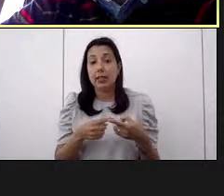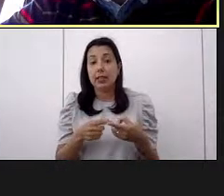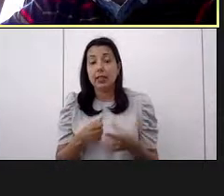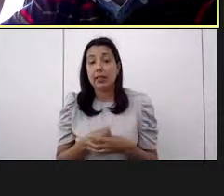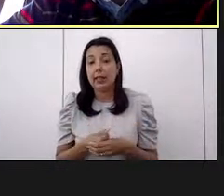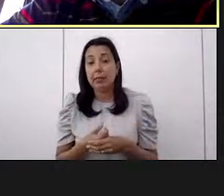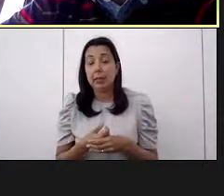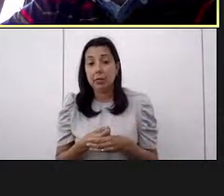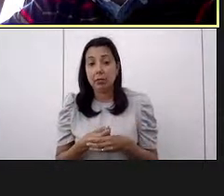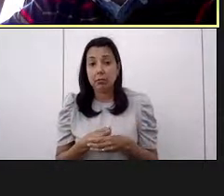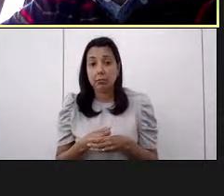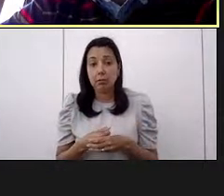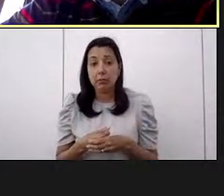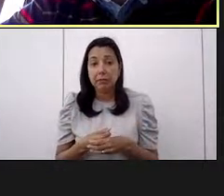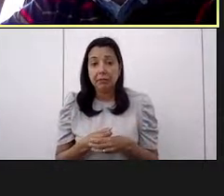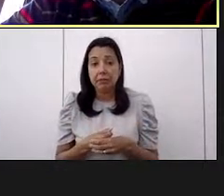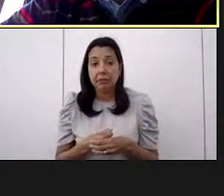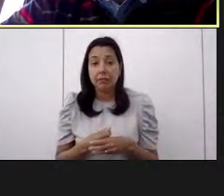them.